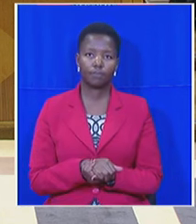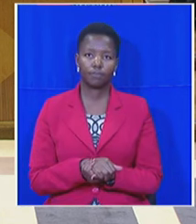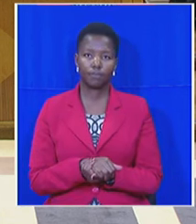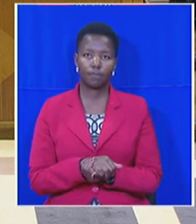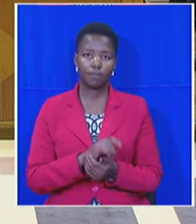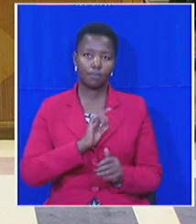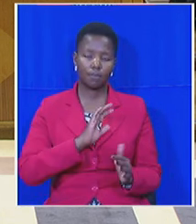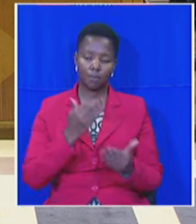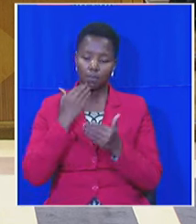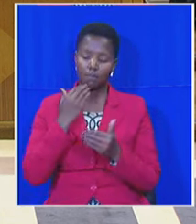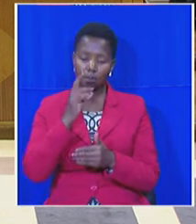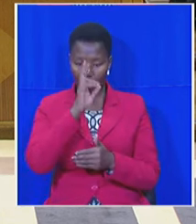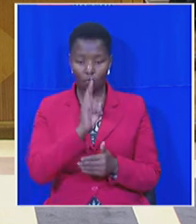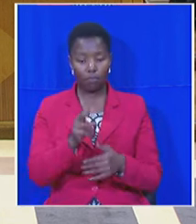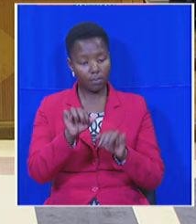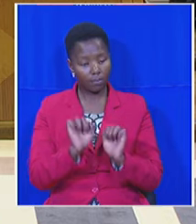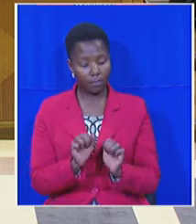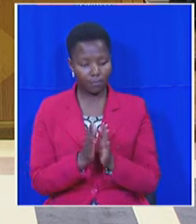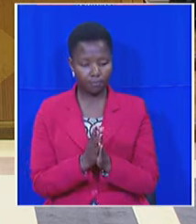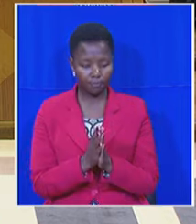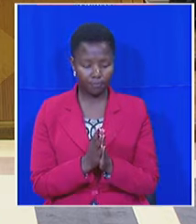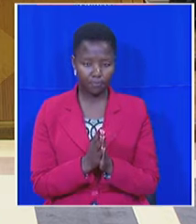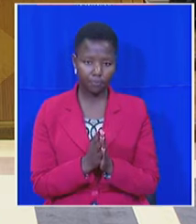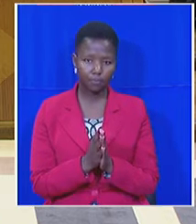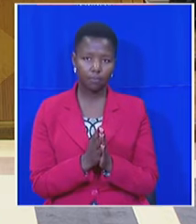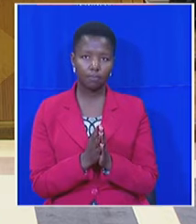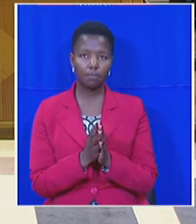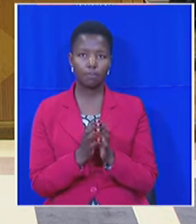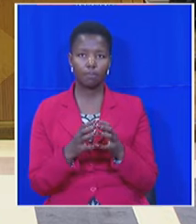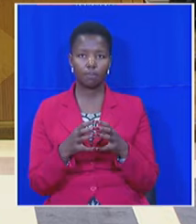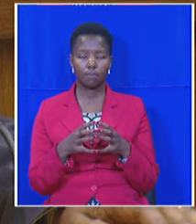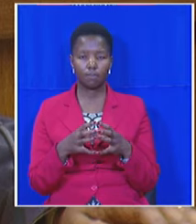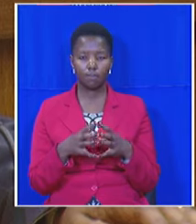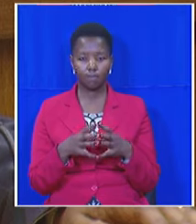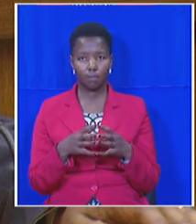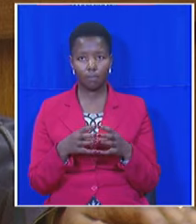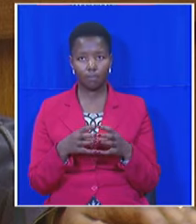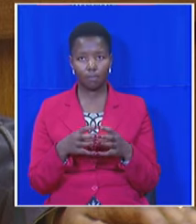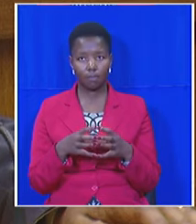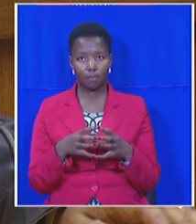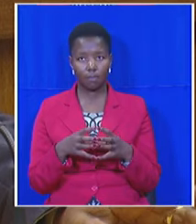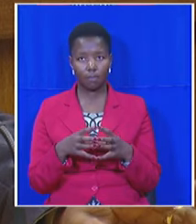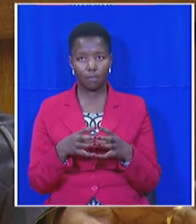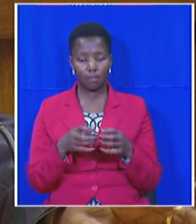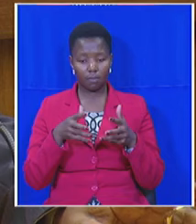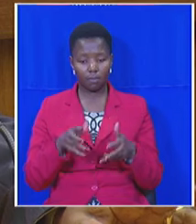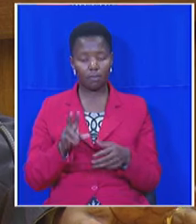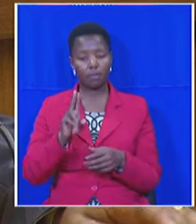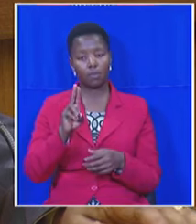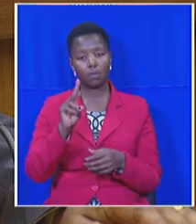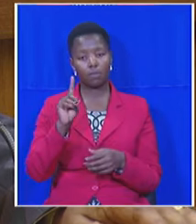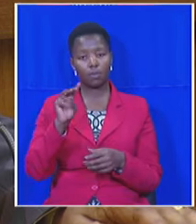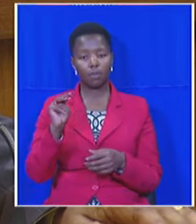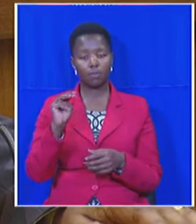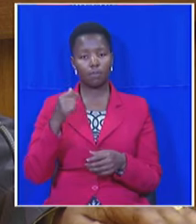Thank you, Honorable Chair. The reason UDM thought it